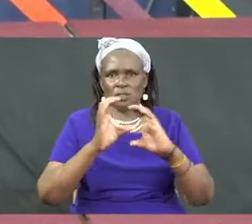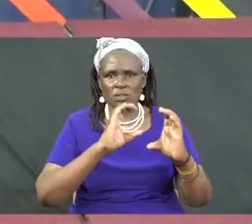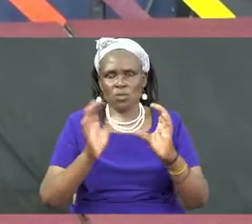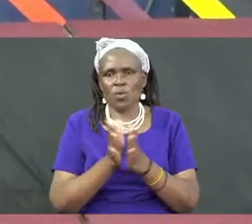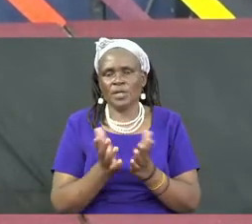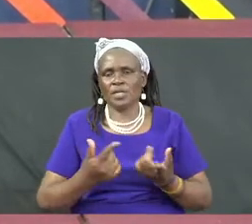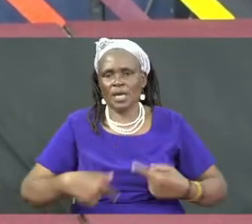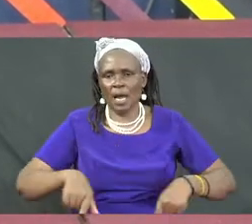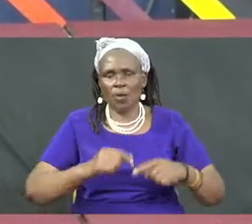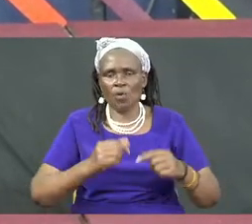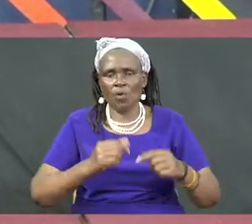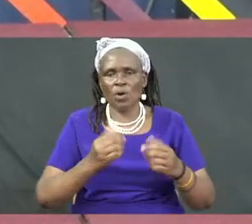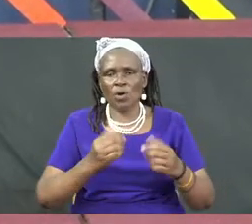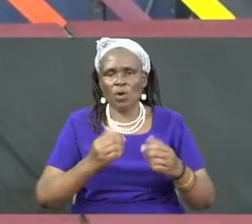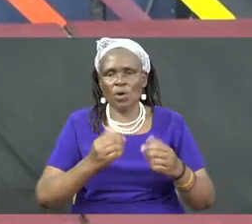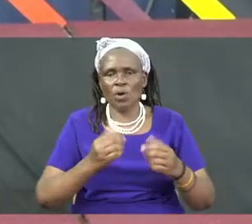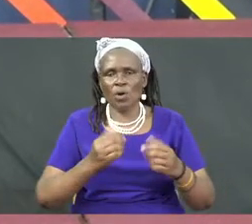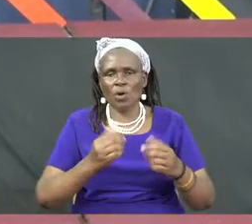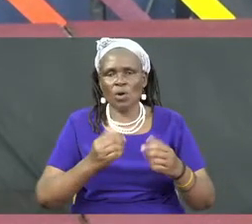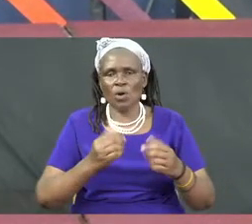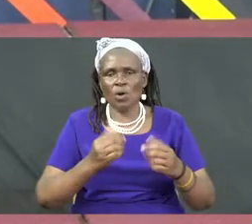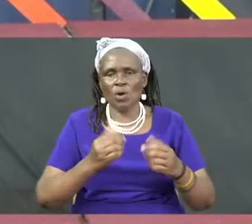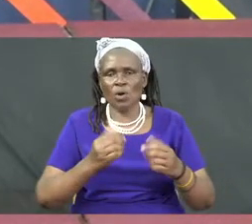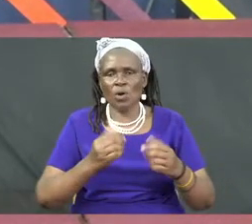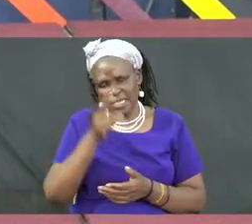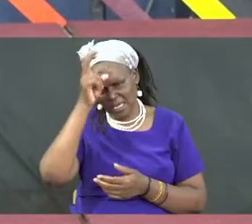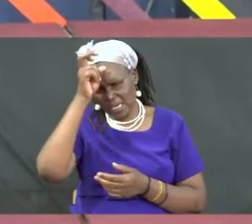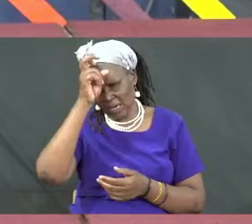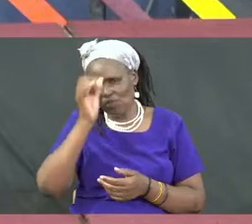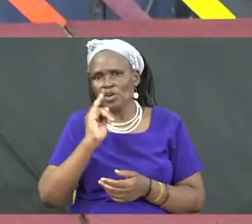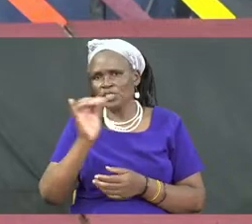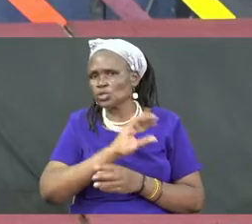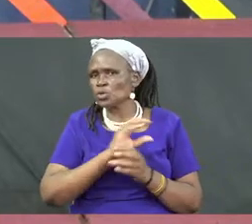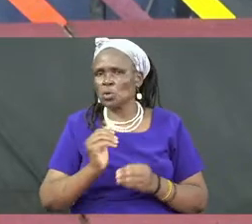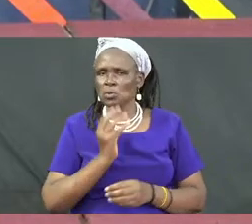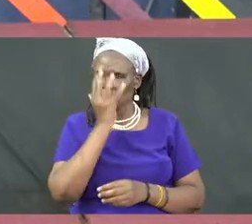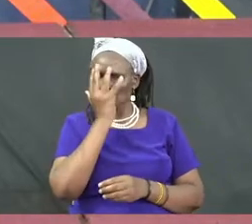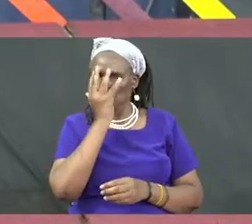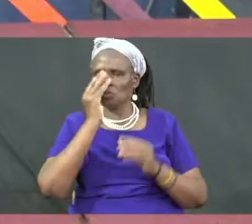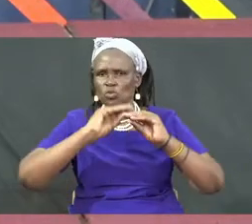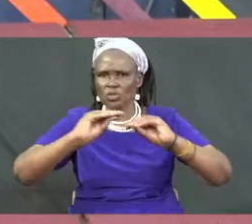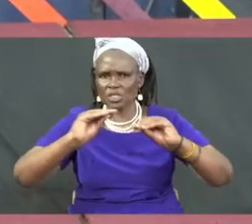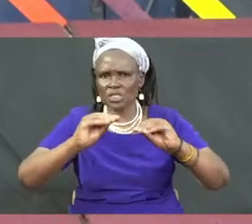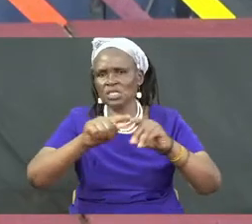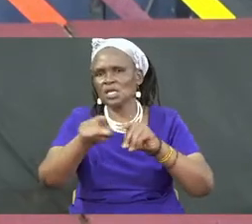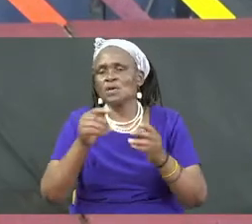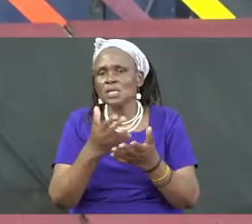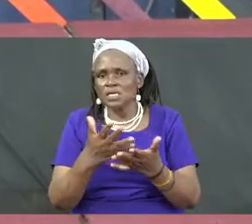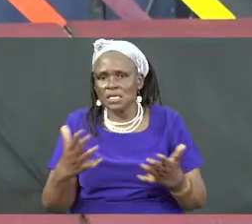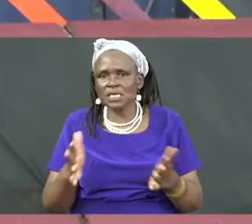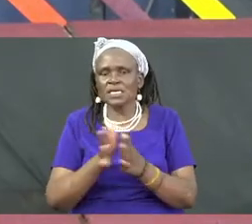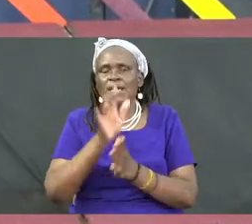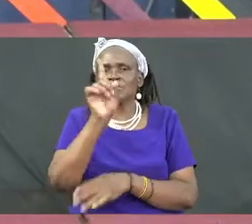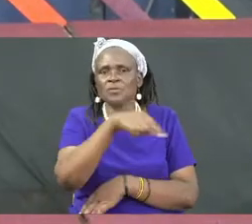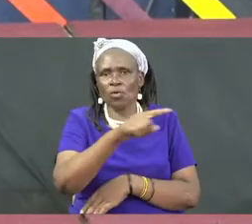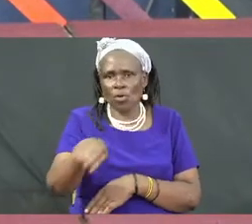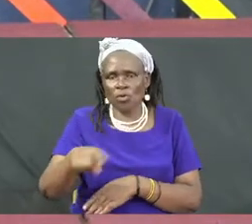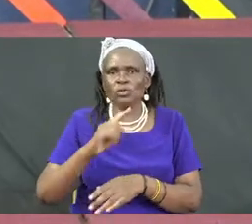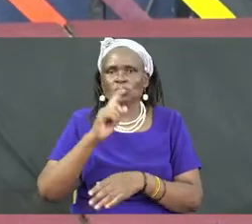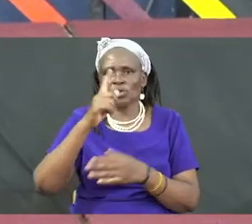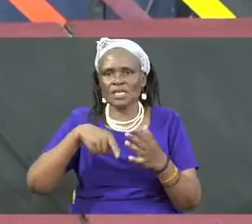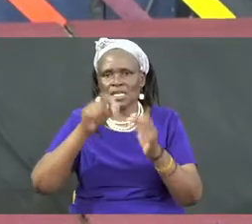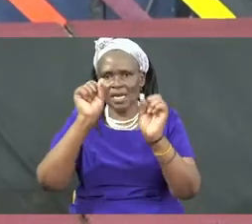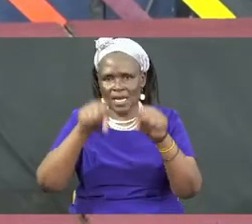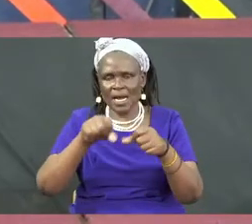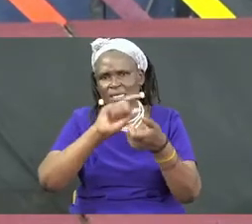children. Because the devil is not shy to teach them this thing and to teach them wrongly so that he can